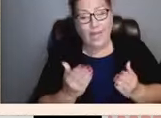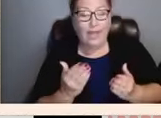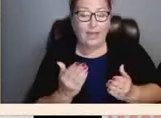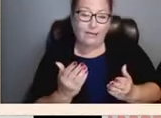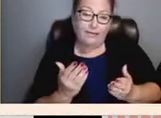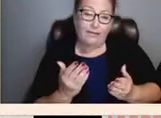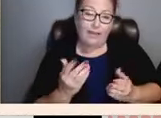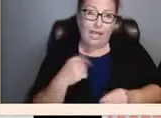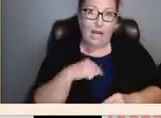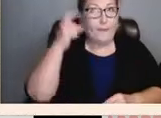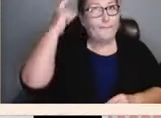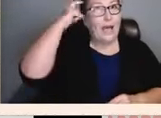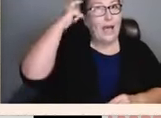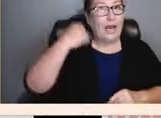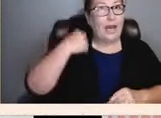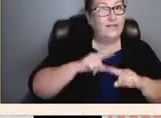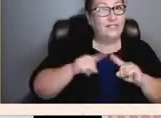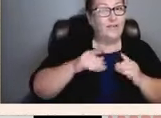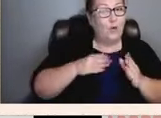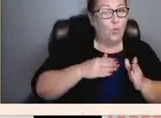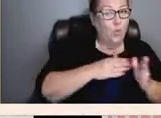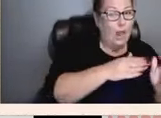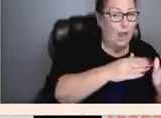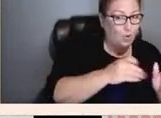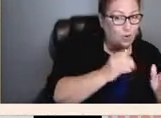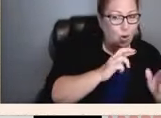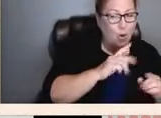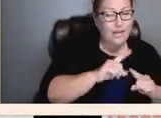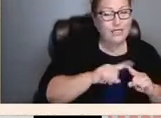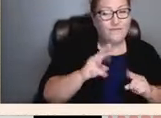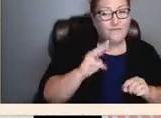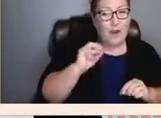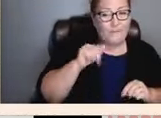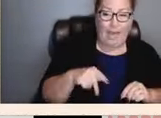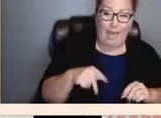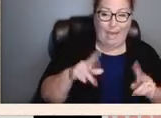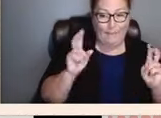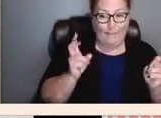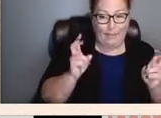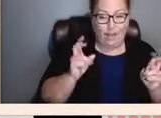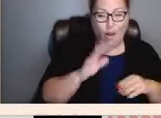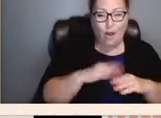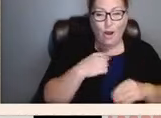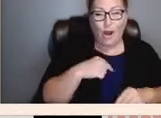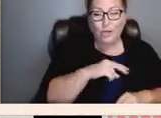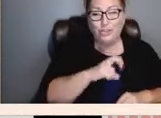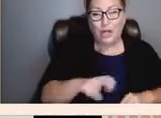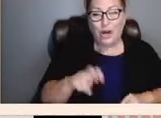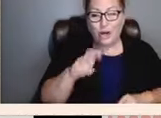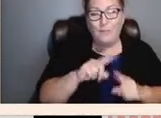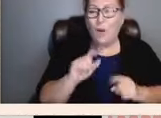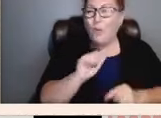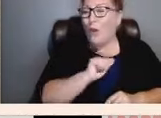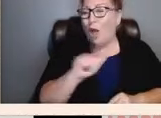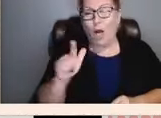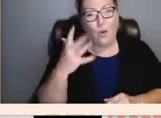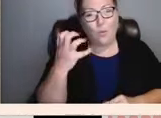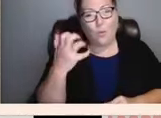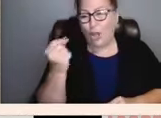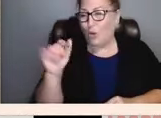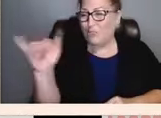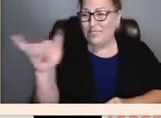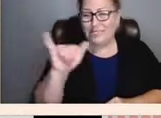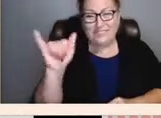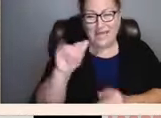have a different route or a different map on our journey, but we all want to go to the same destination. We want